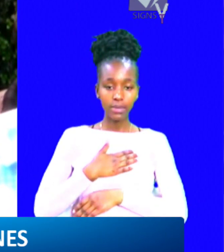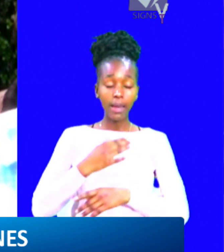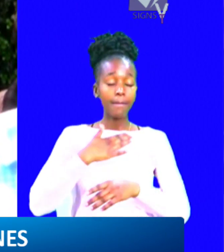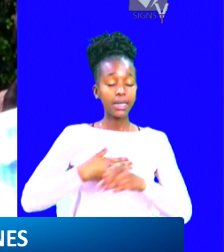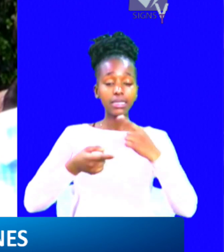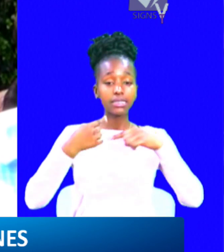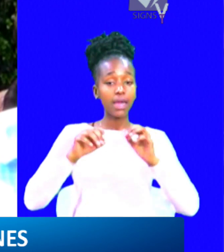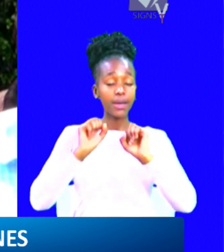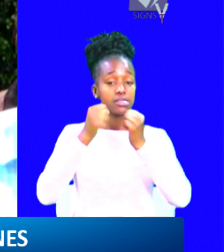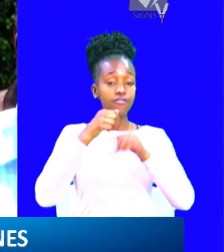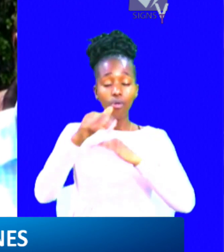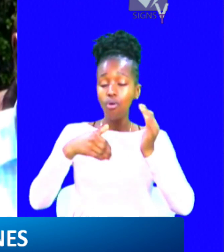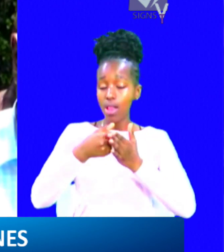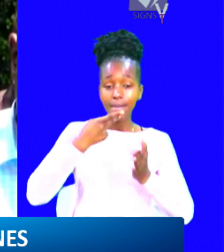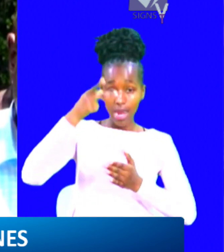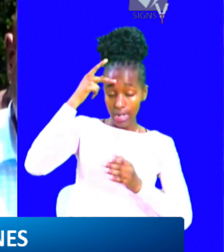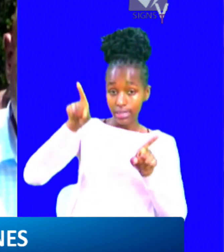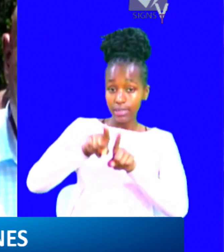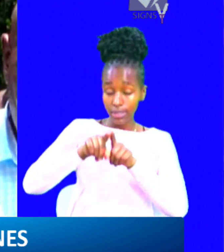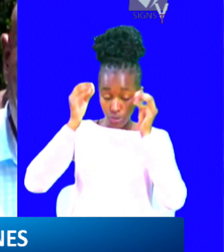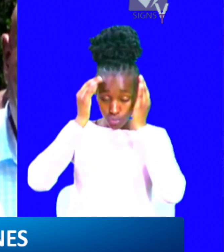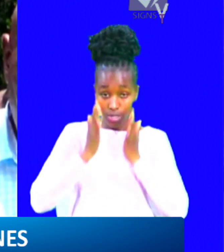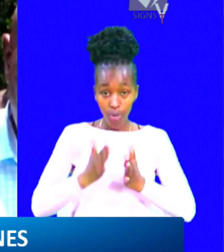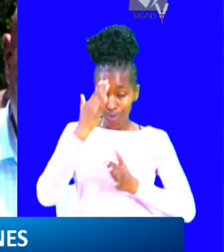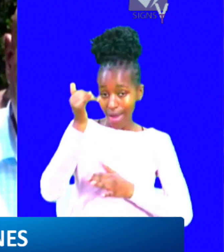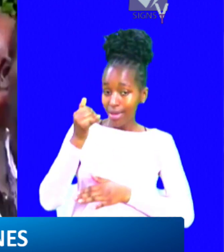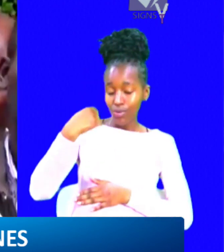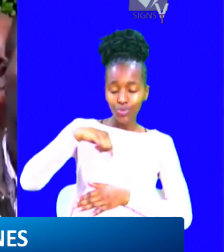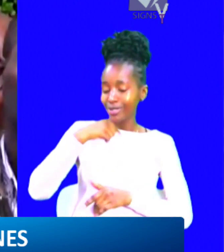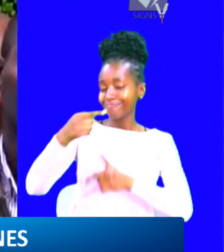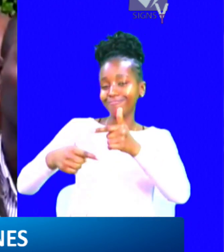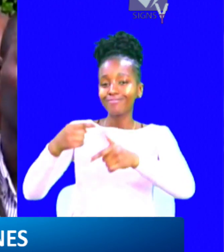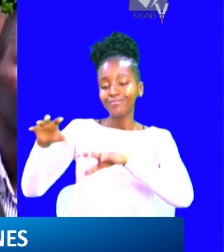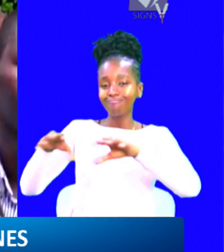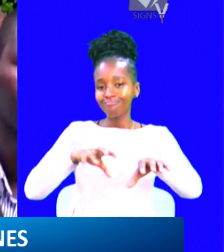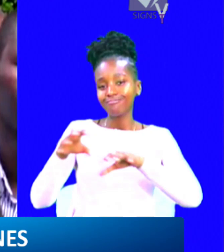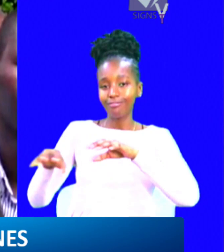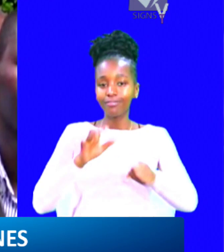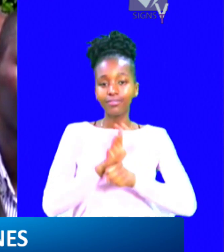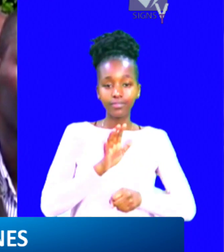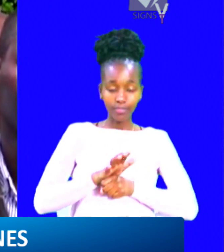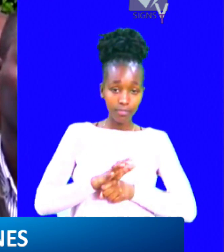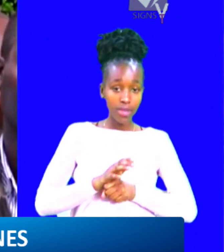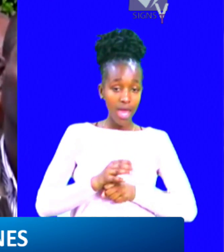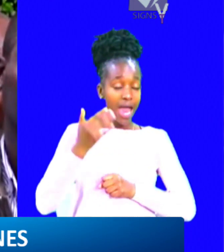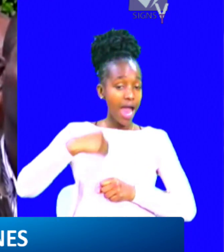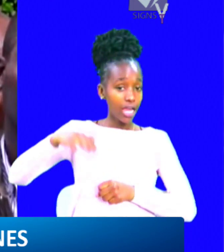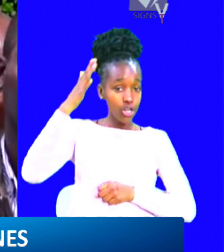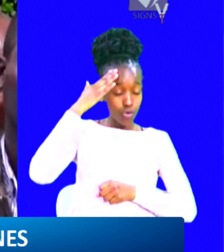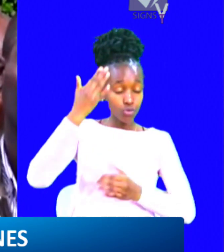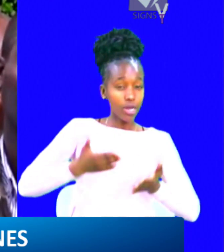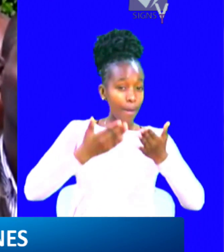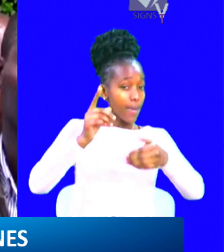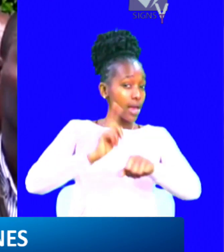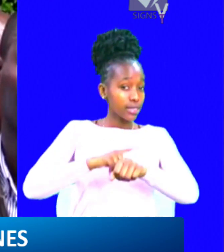rescue these parents and students, because we've continued suffering. We have time that you have given them for us also